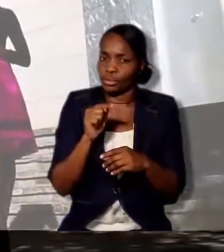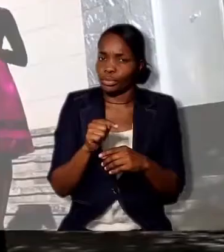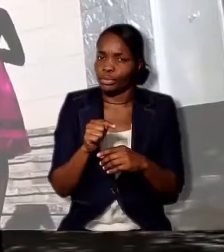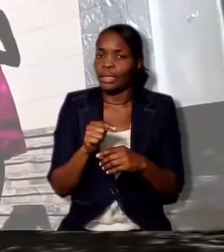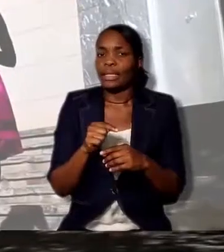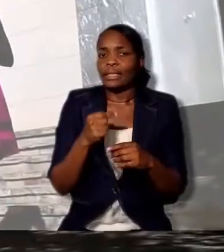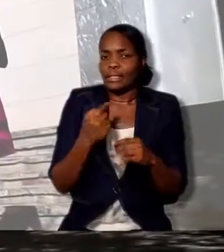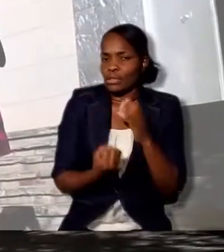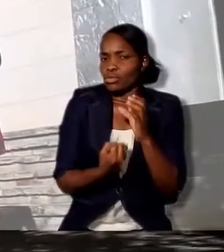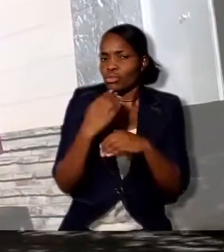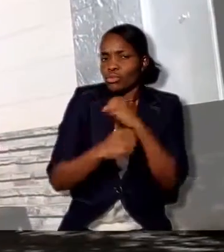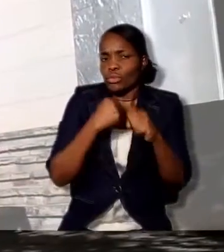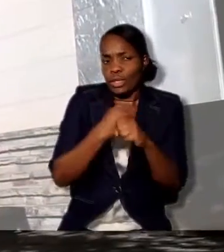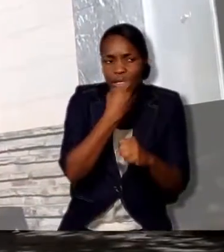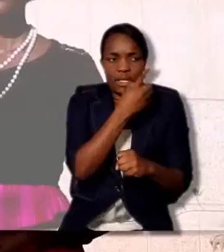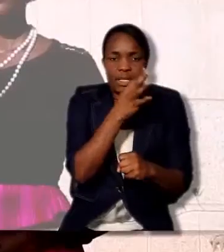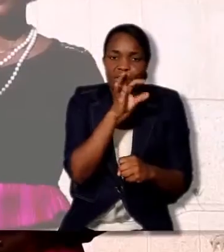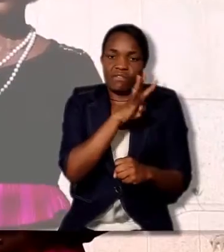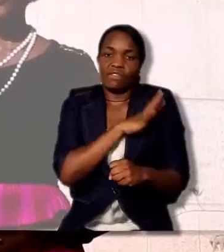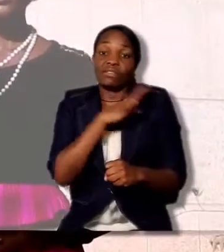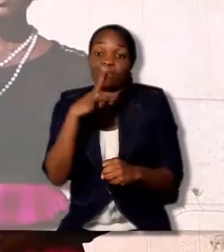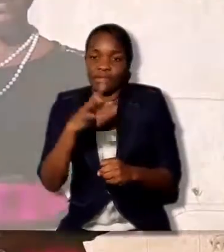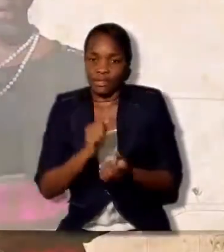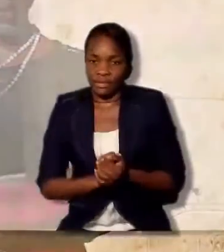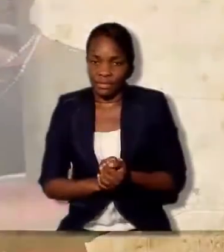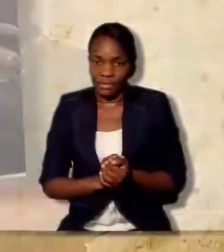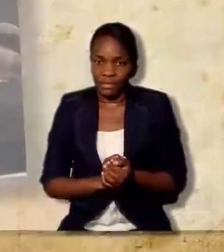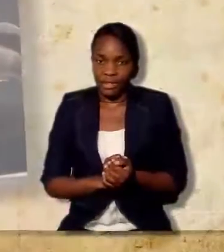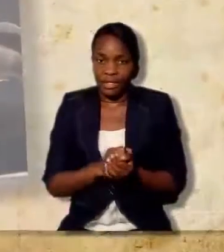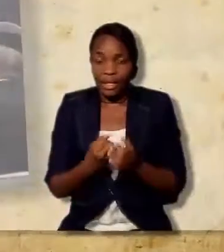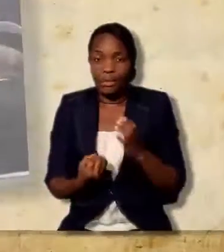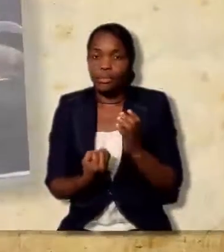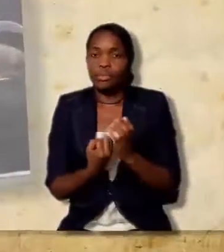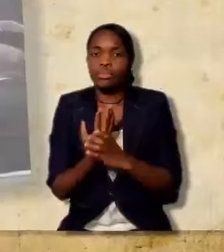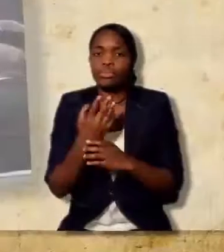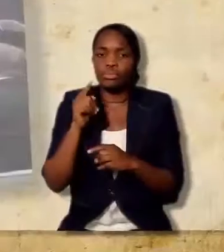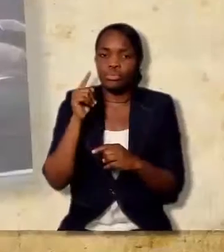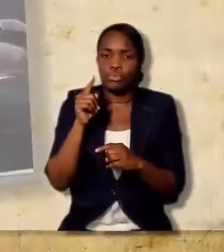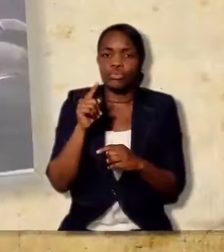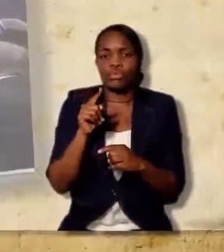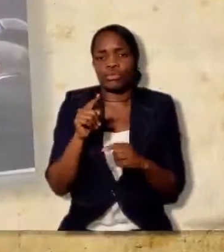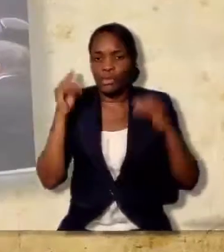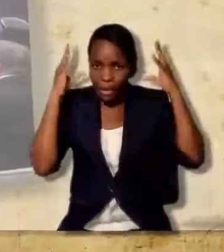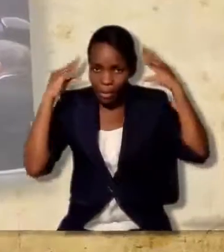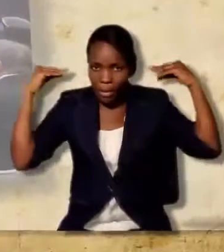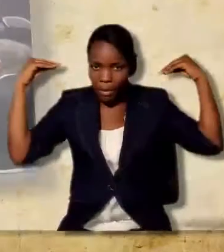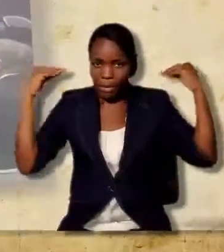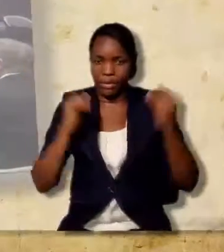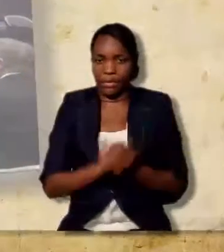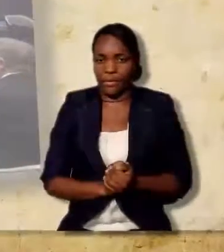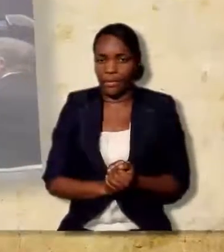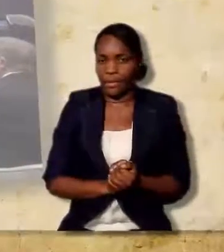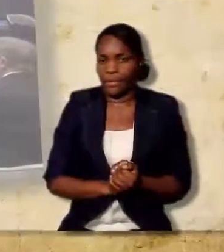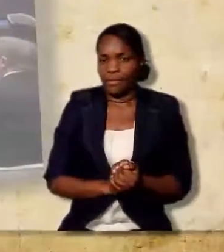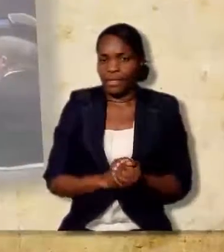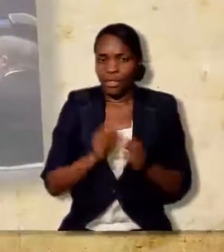has existed since 1945. The court is based in the Peace Palace in The Hague, Netherlands. The main functions are